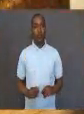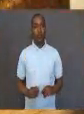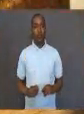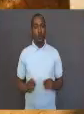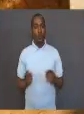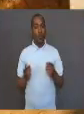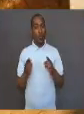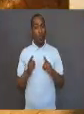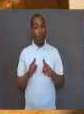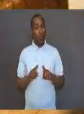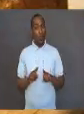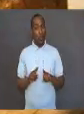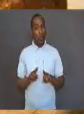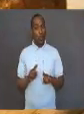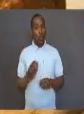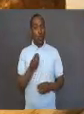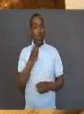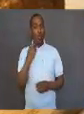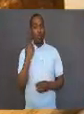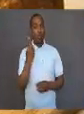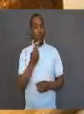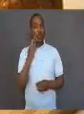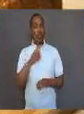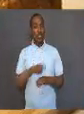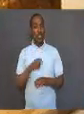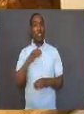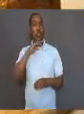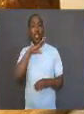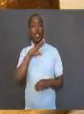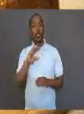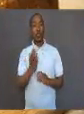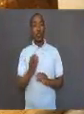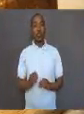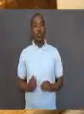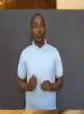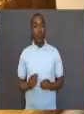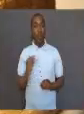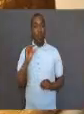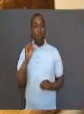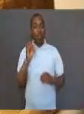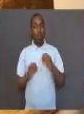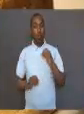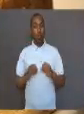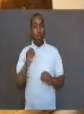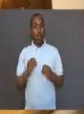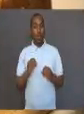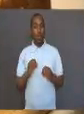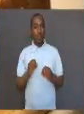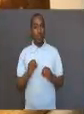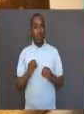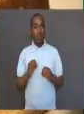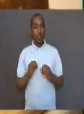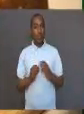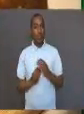When we consume food that has been spoiled, the microorganisms that